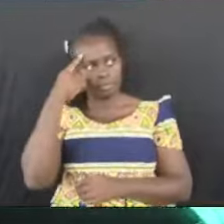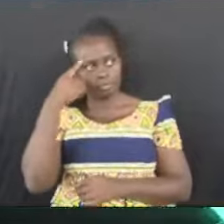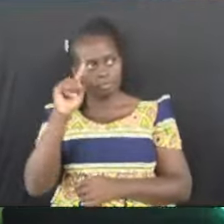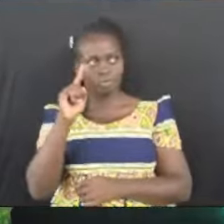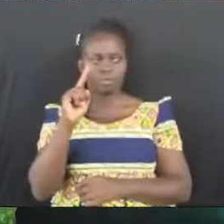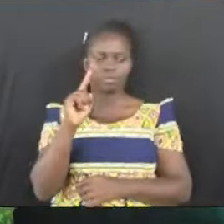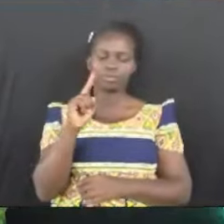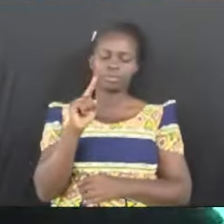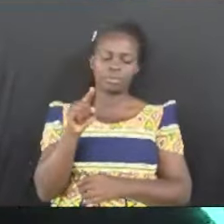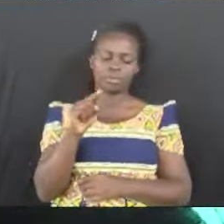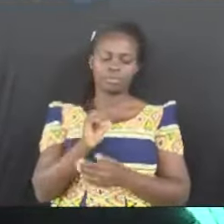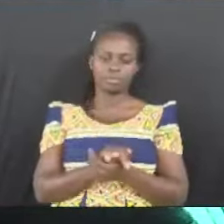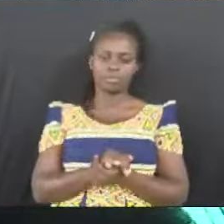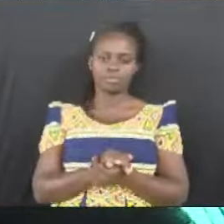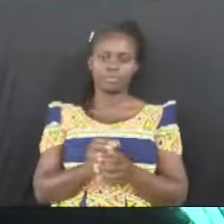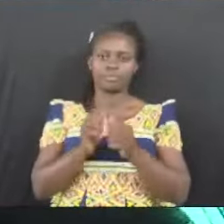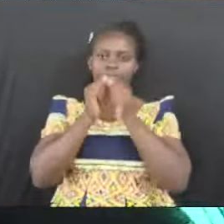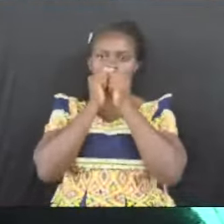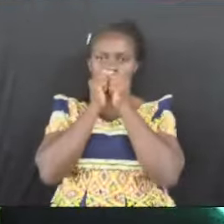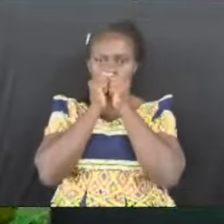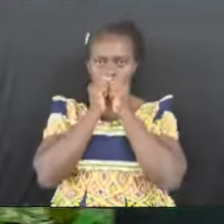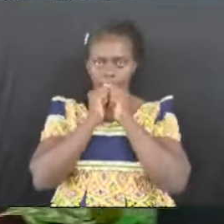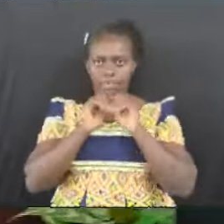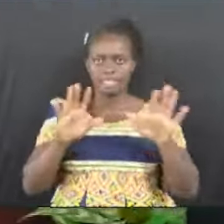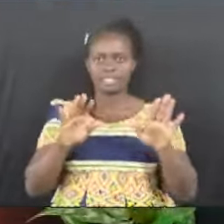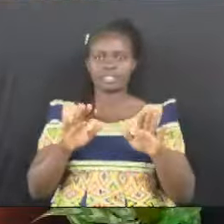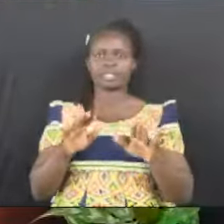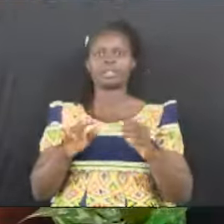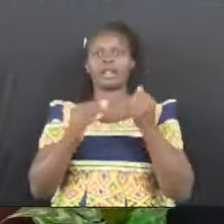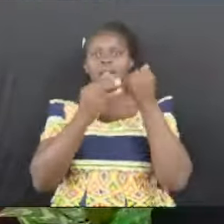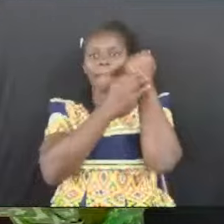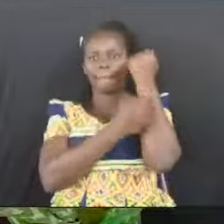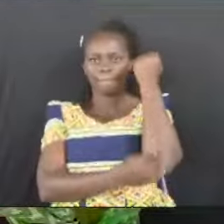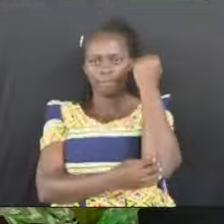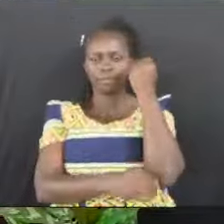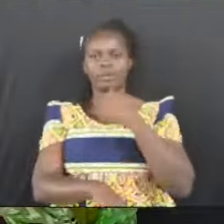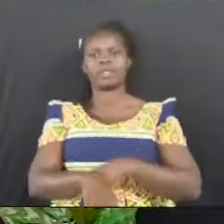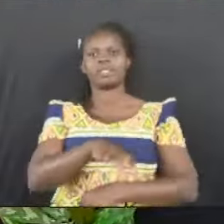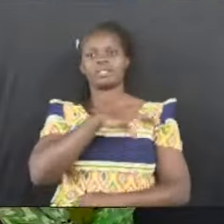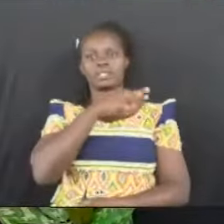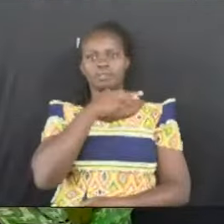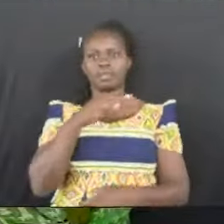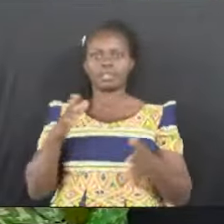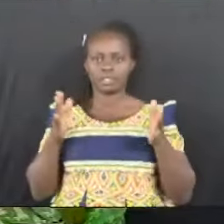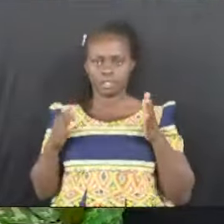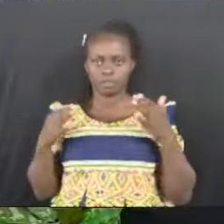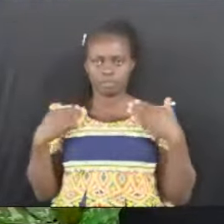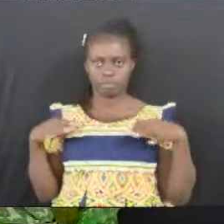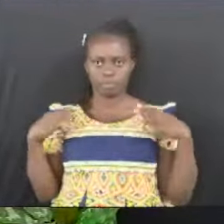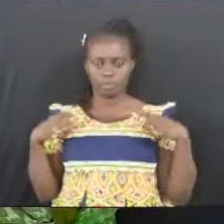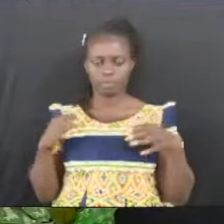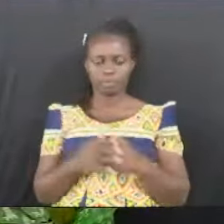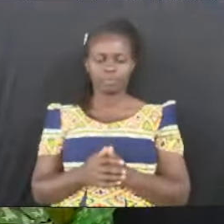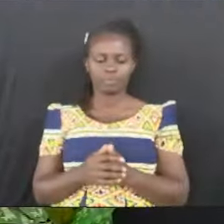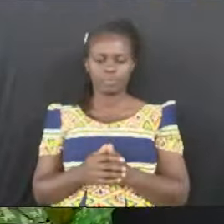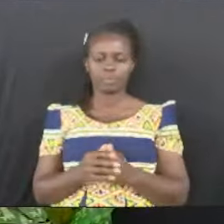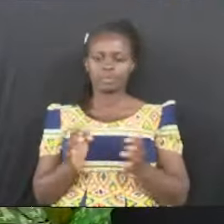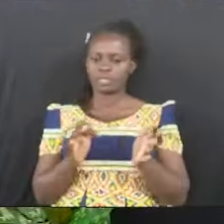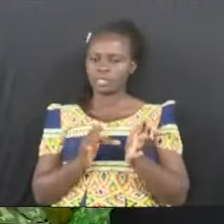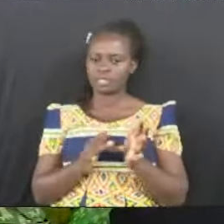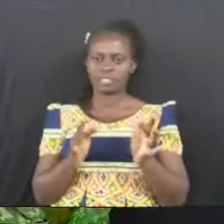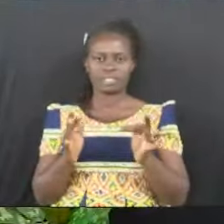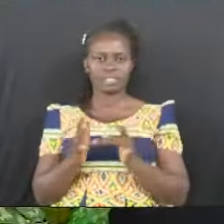spirit. Blessed are the poor in spirit. Jesus is the poor per excellence. He did not even